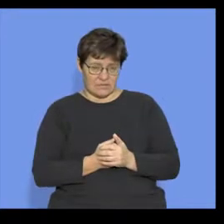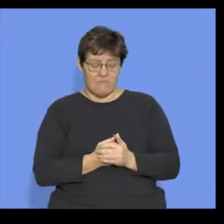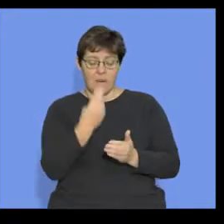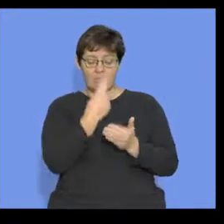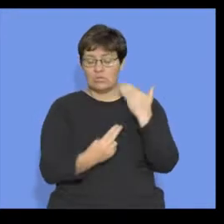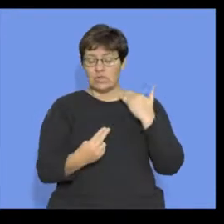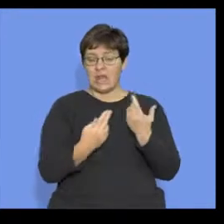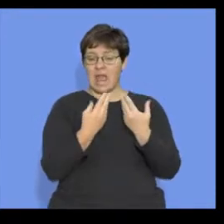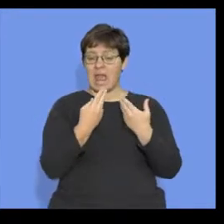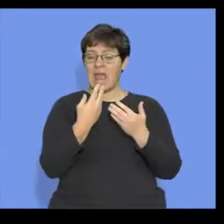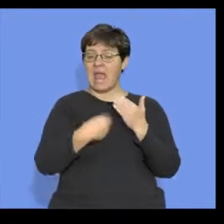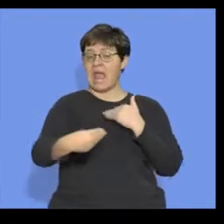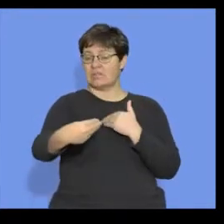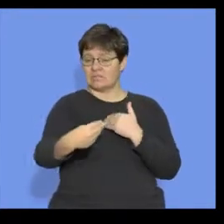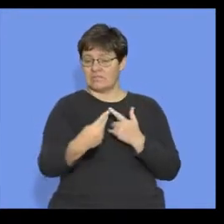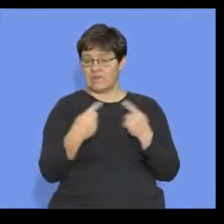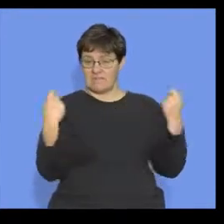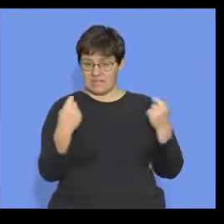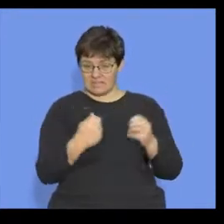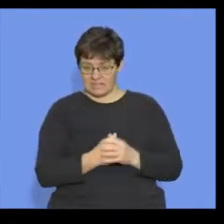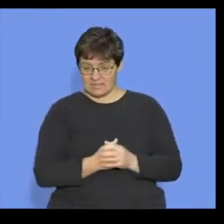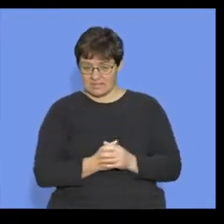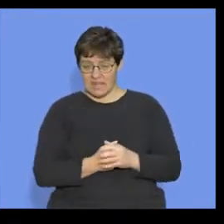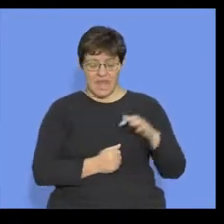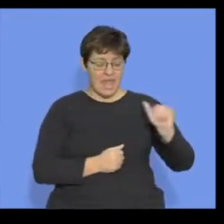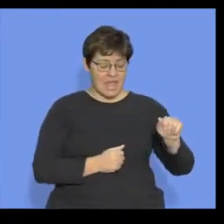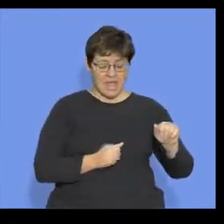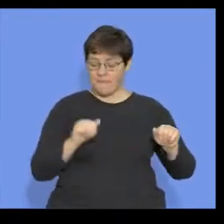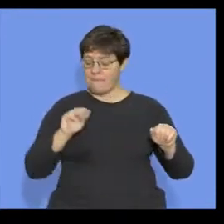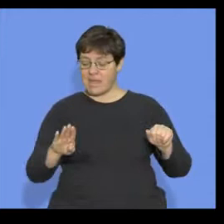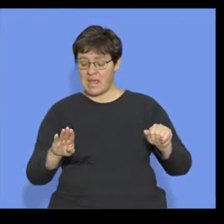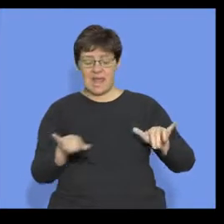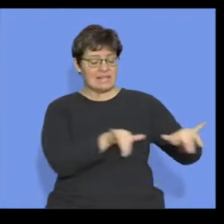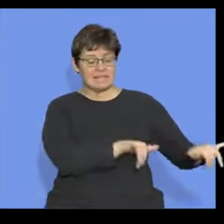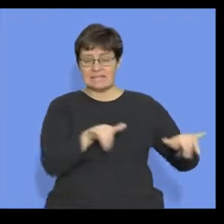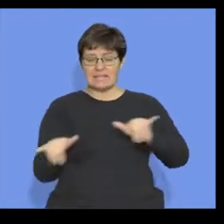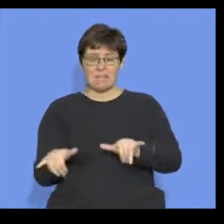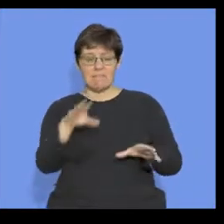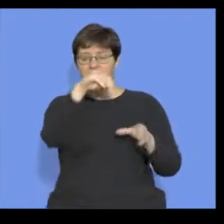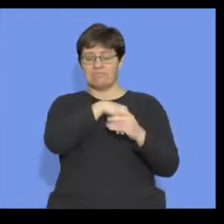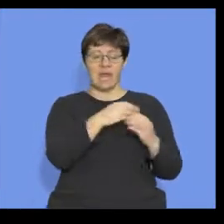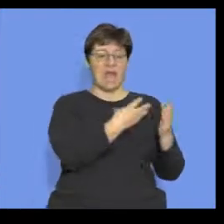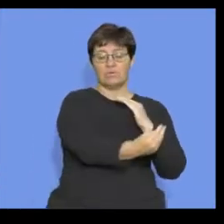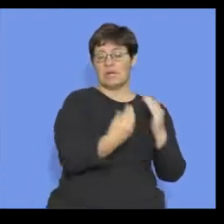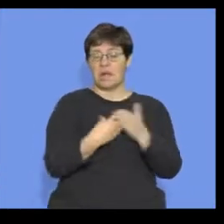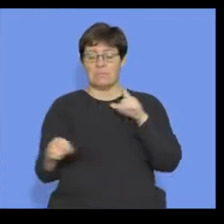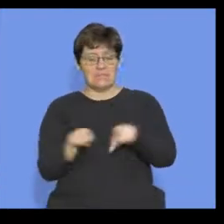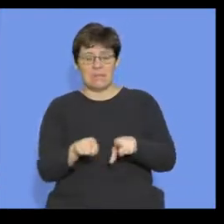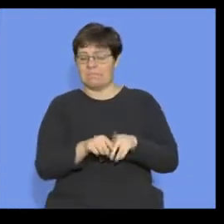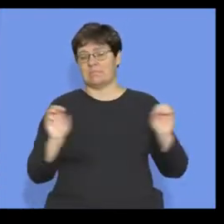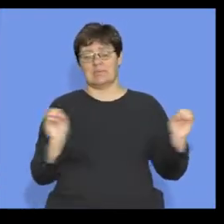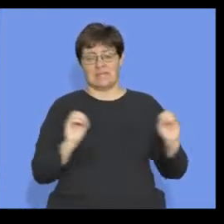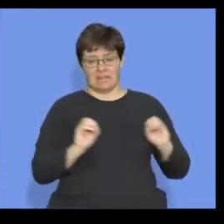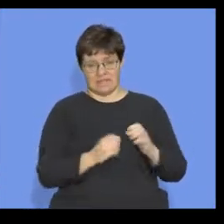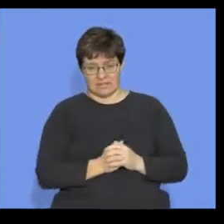mutually exclusive events, A and B have no common outcome. Are we